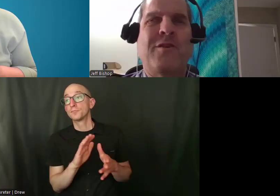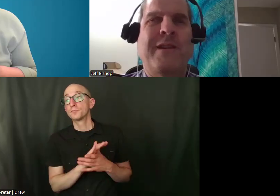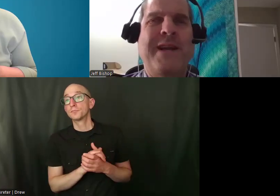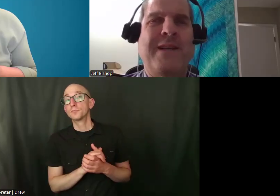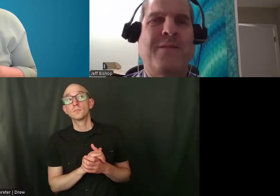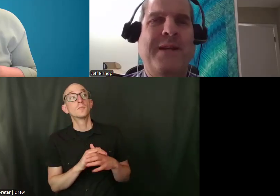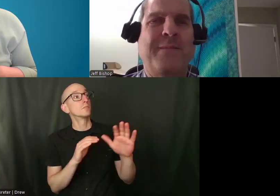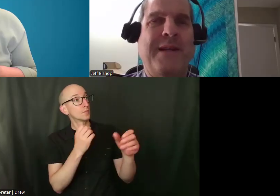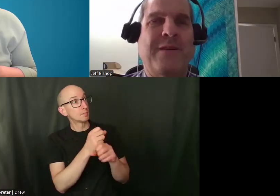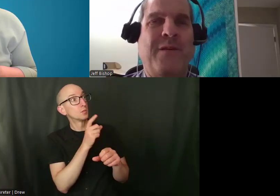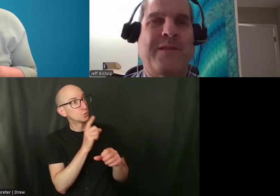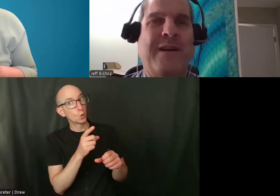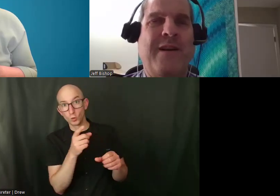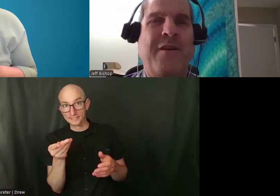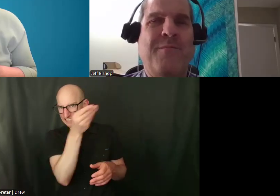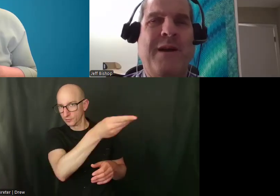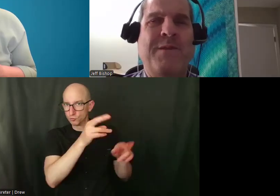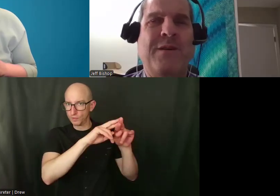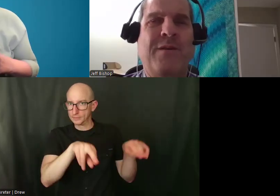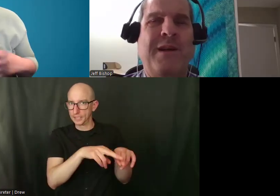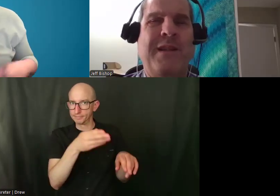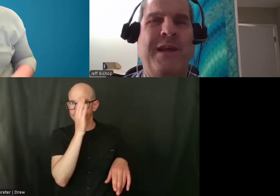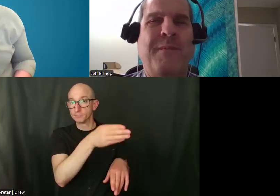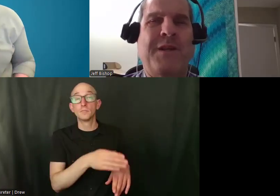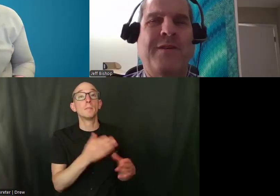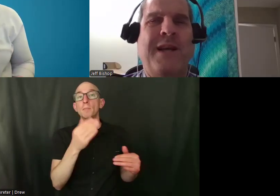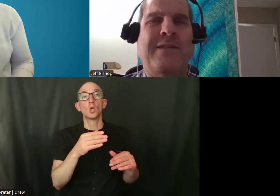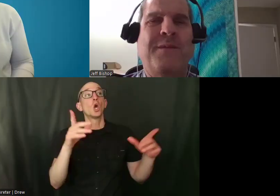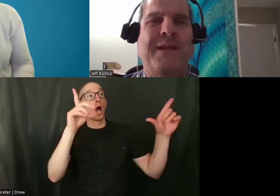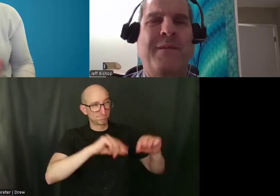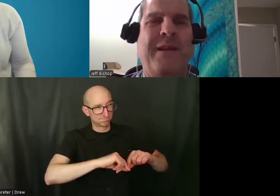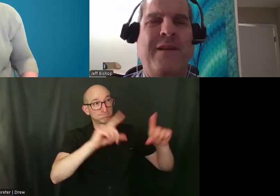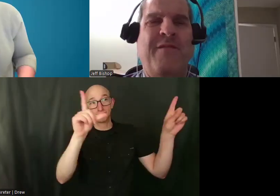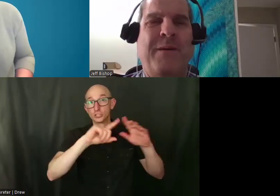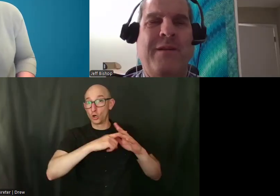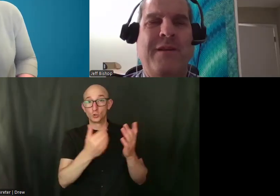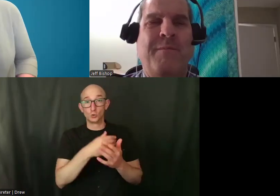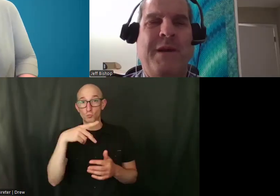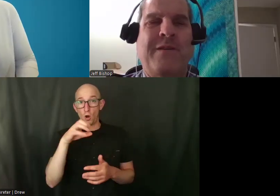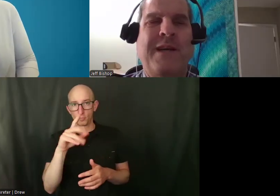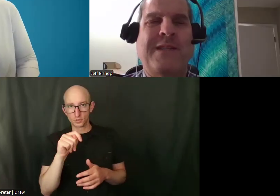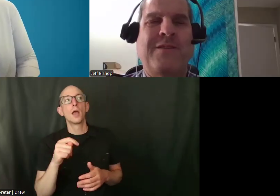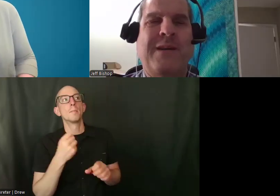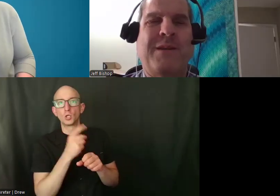make sure that it has the resume. So if you've started a new prompt, then make sure it has the resume that you've built. Make sure it has the job